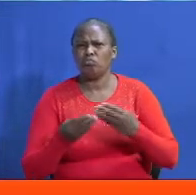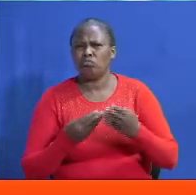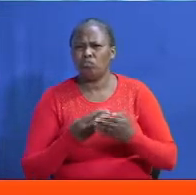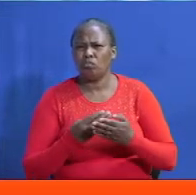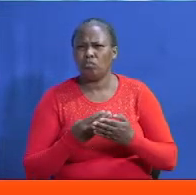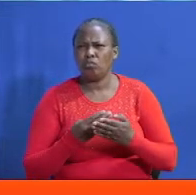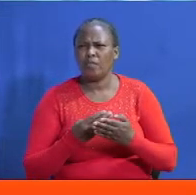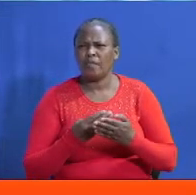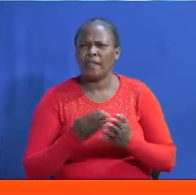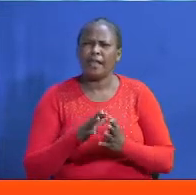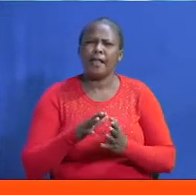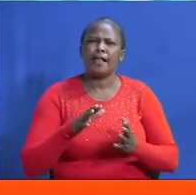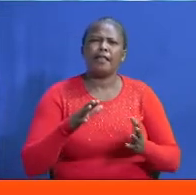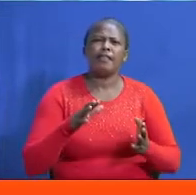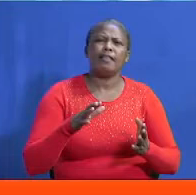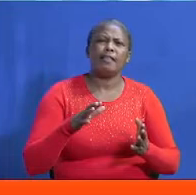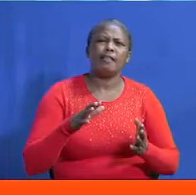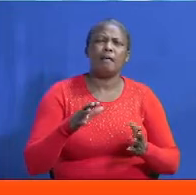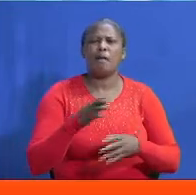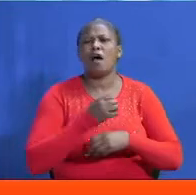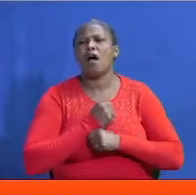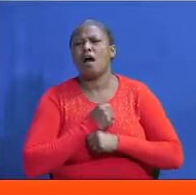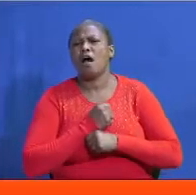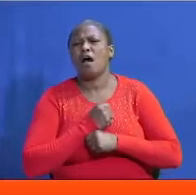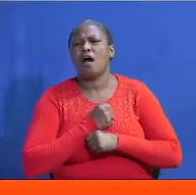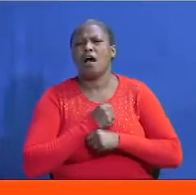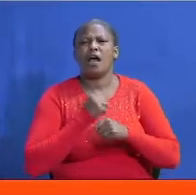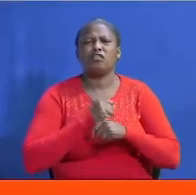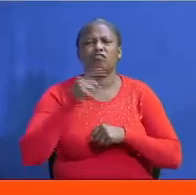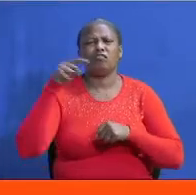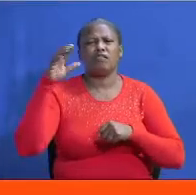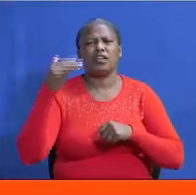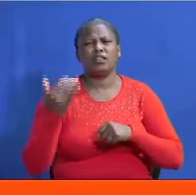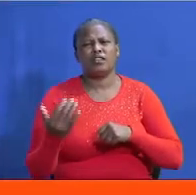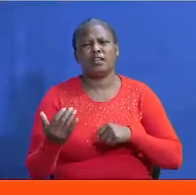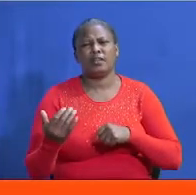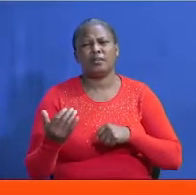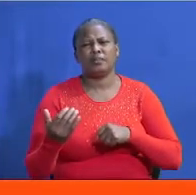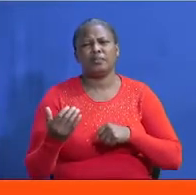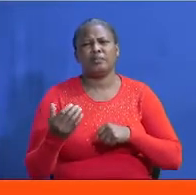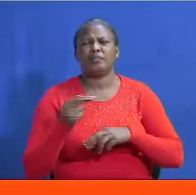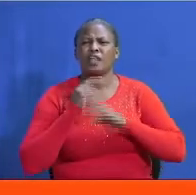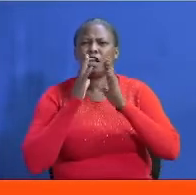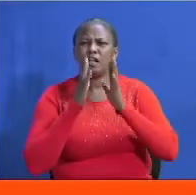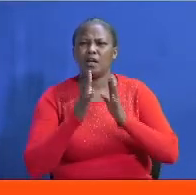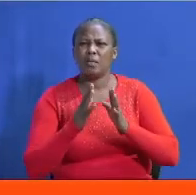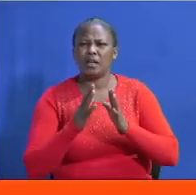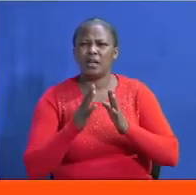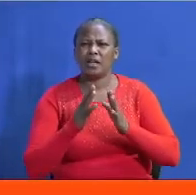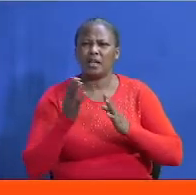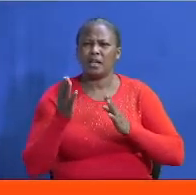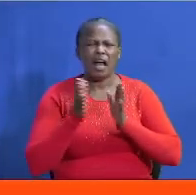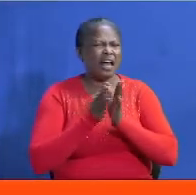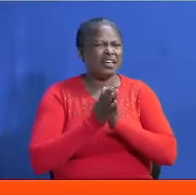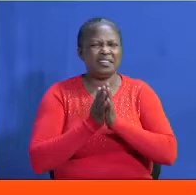coins, mm-hmm. the more they trust you, all right. that you'll do the right thing. Okay. Yeah, so, yeah. Nice. That has been so